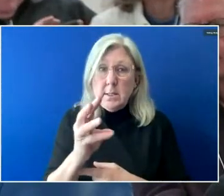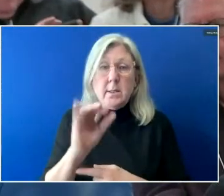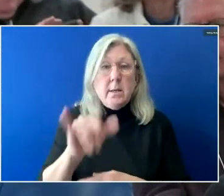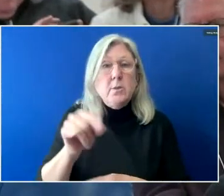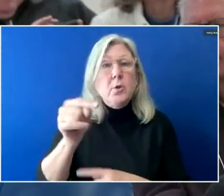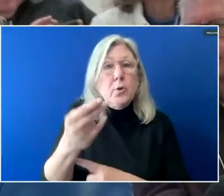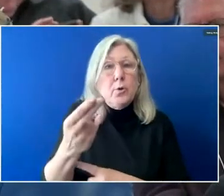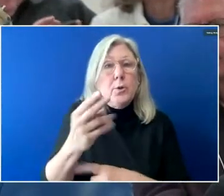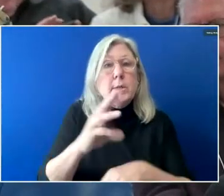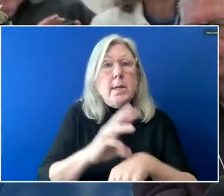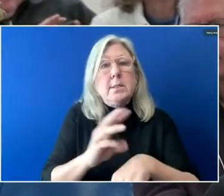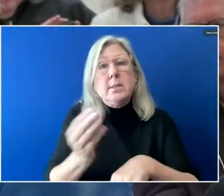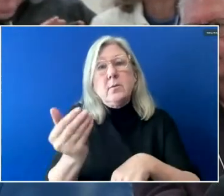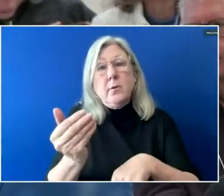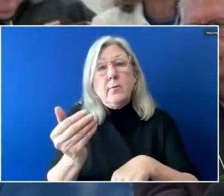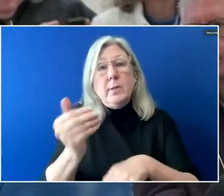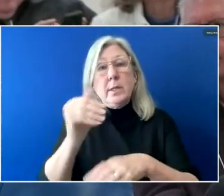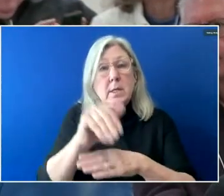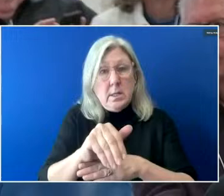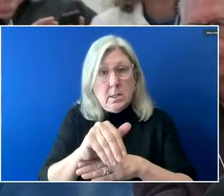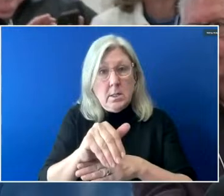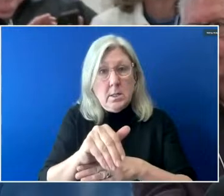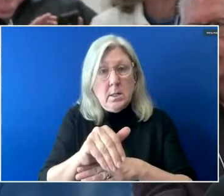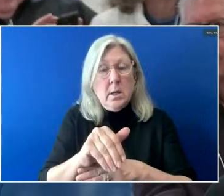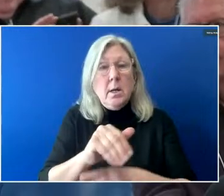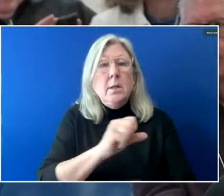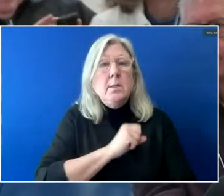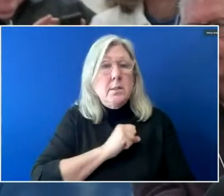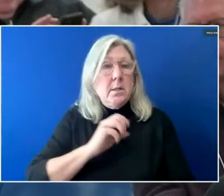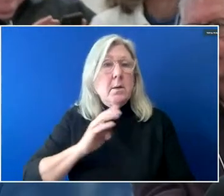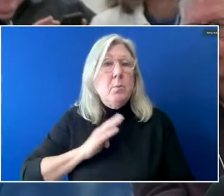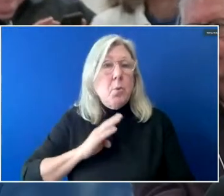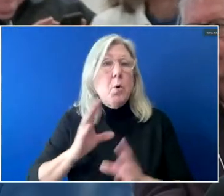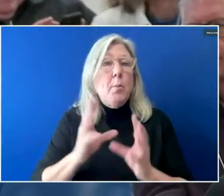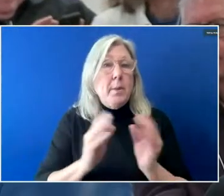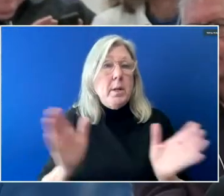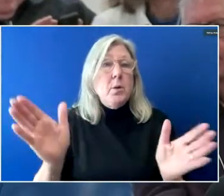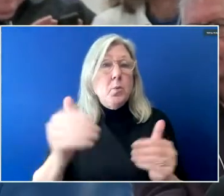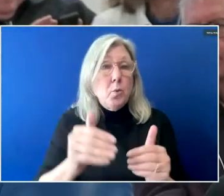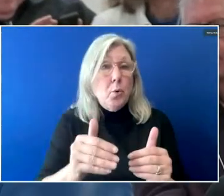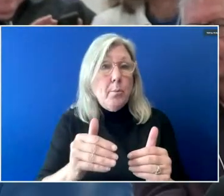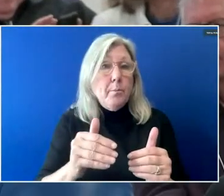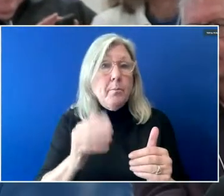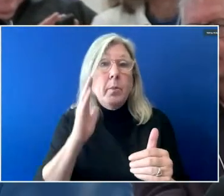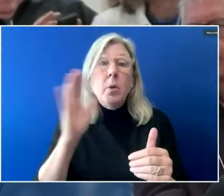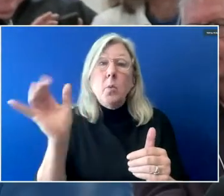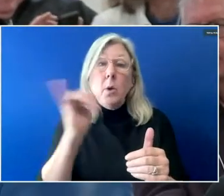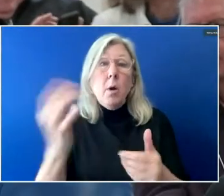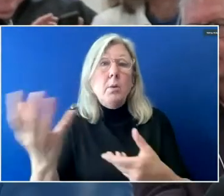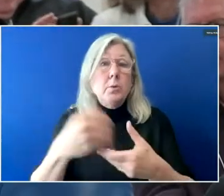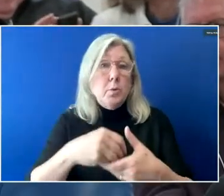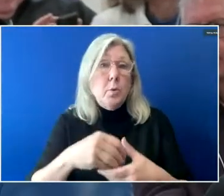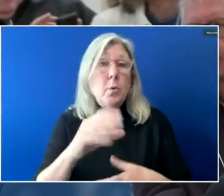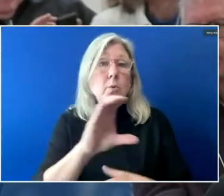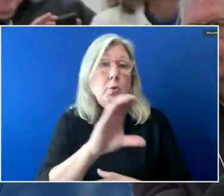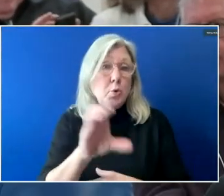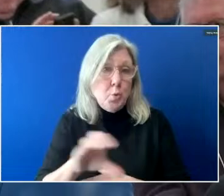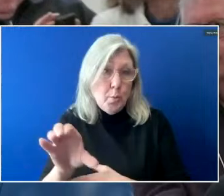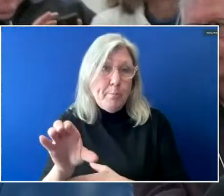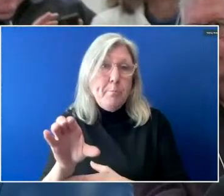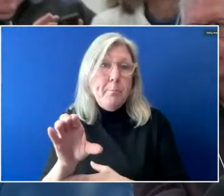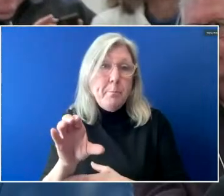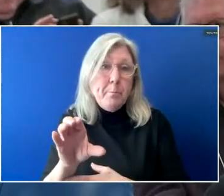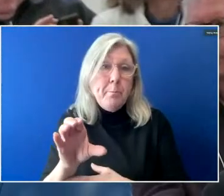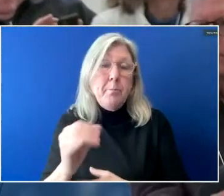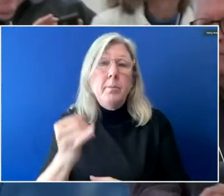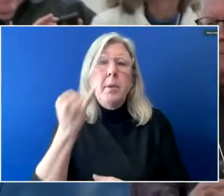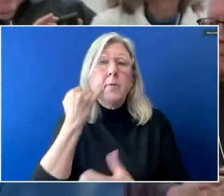6:15 p.m. at the um select board meeting room we will also do it via Zoom um if you want to know more about